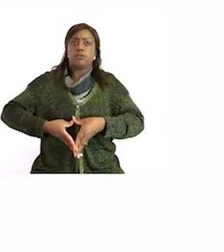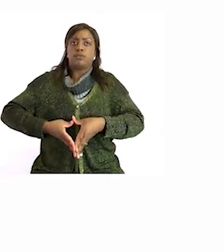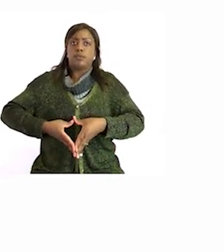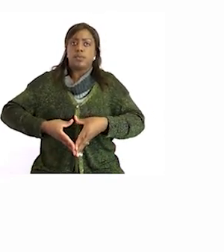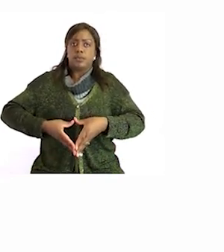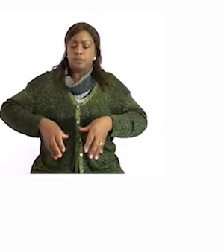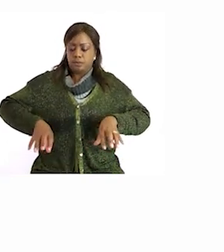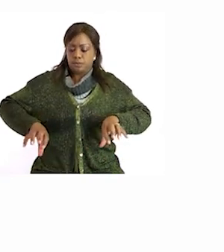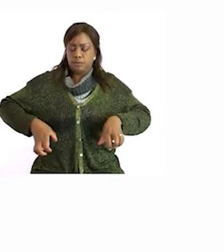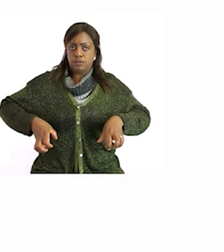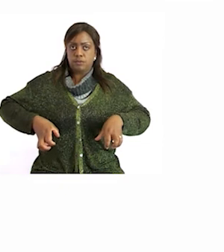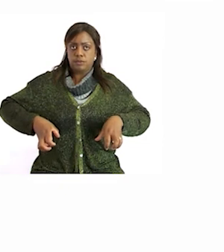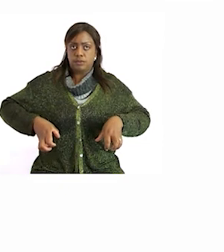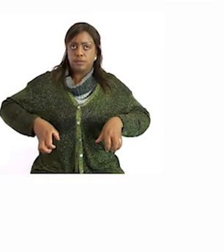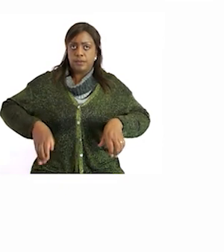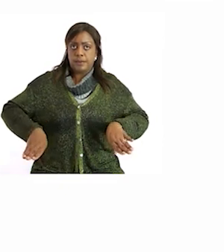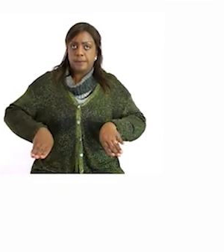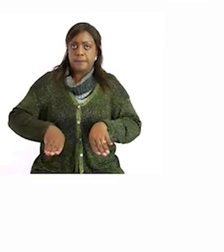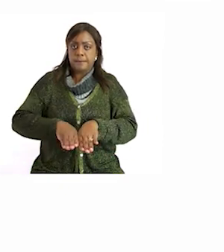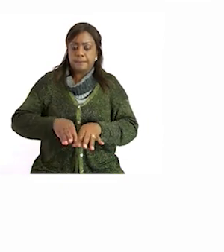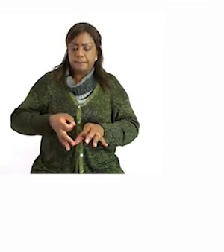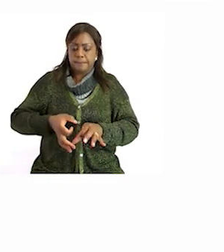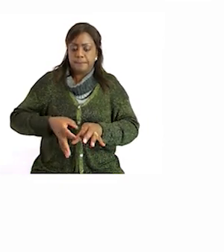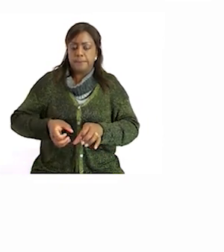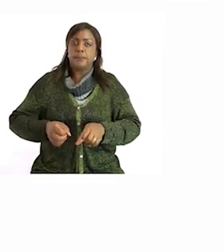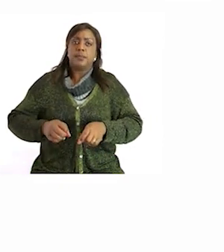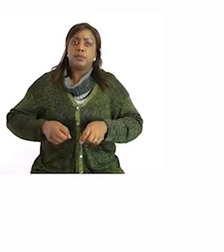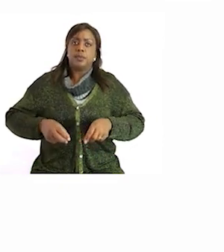ovaries produce egg cells and hormones.